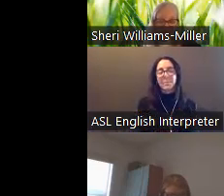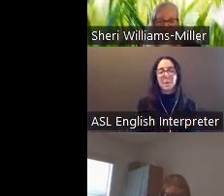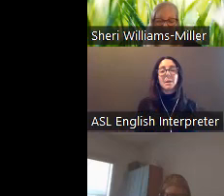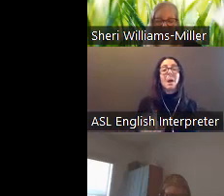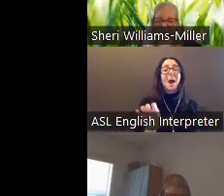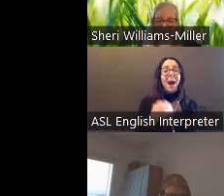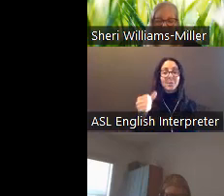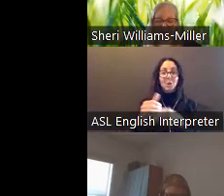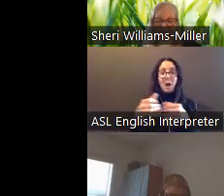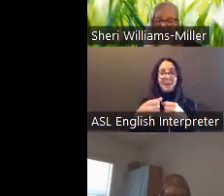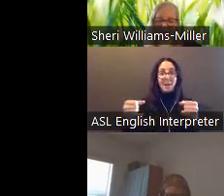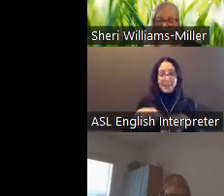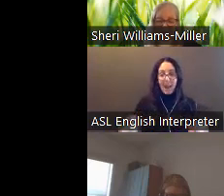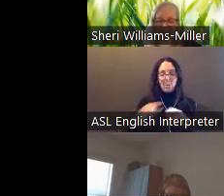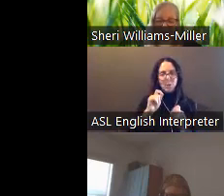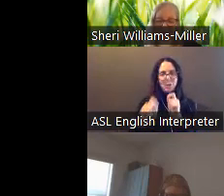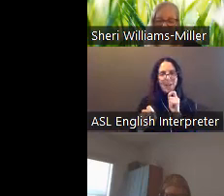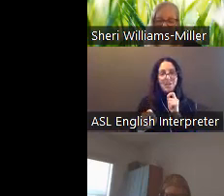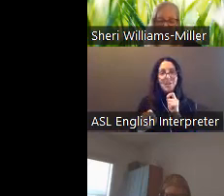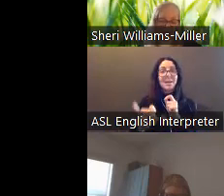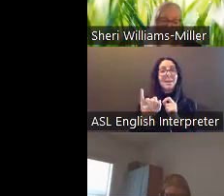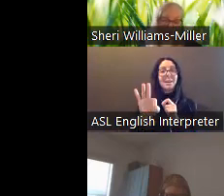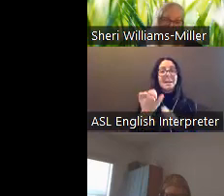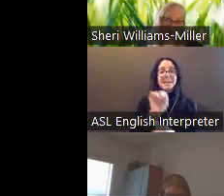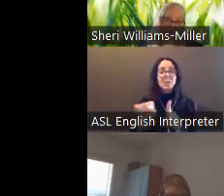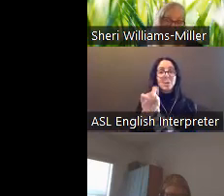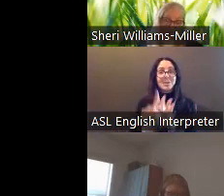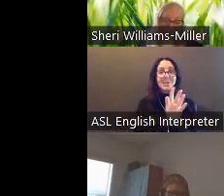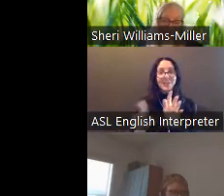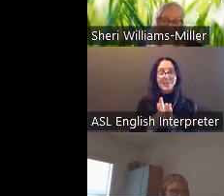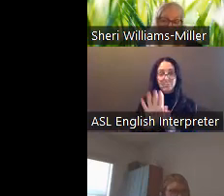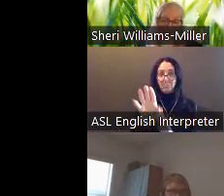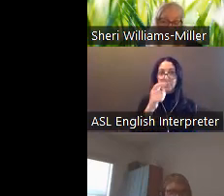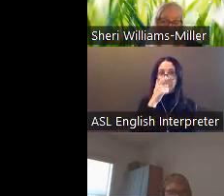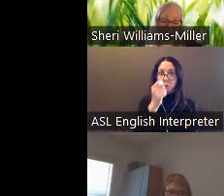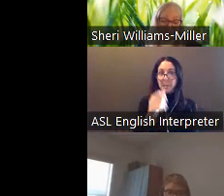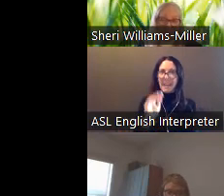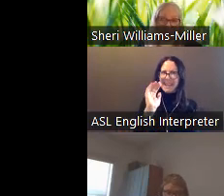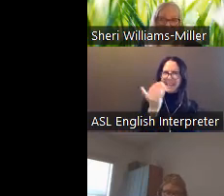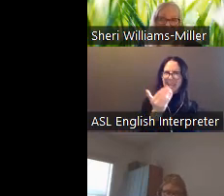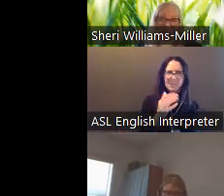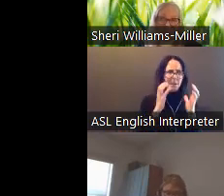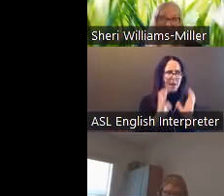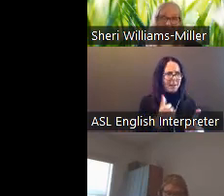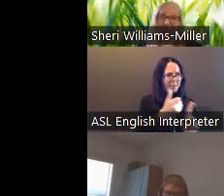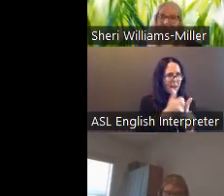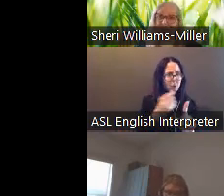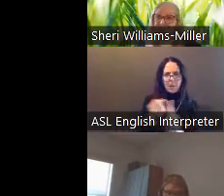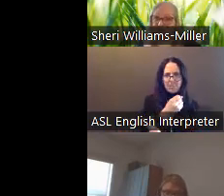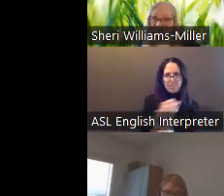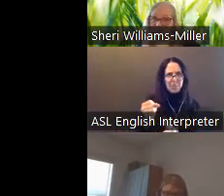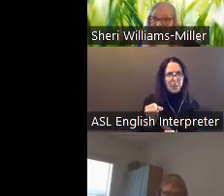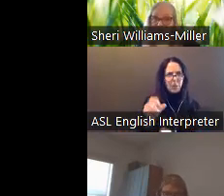our guidelines when we encountered a situation where a client was allegedly abusing their dog. And that led